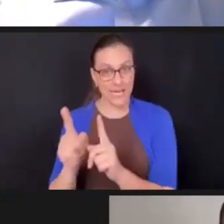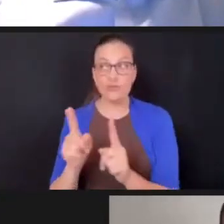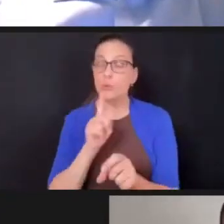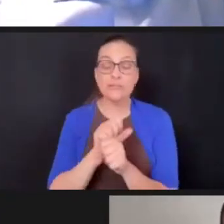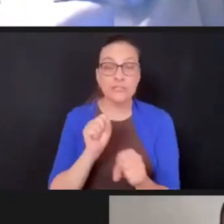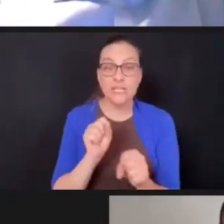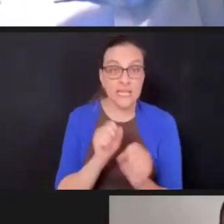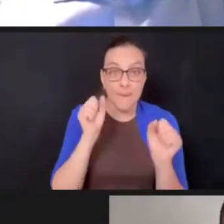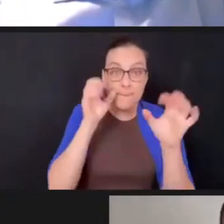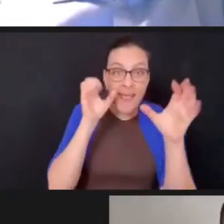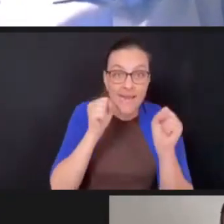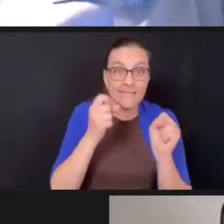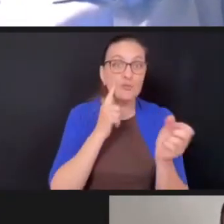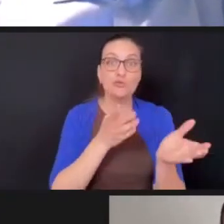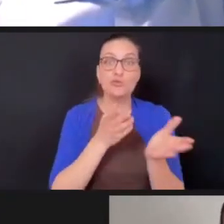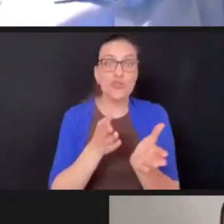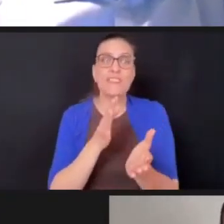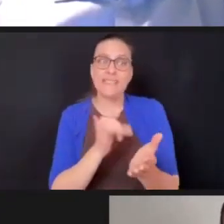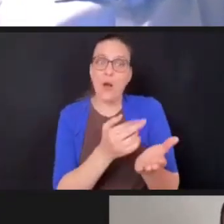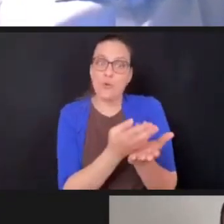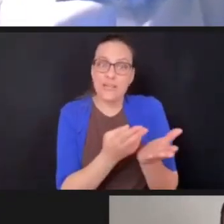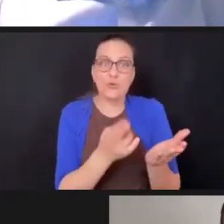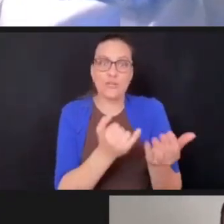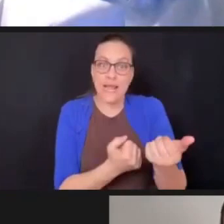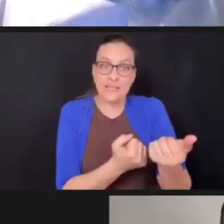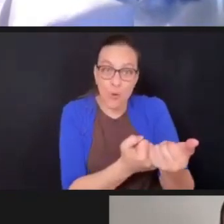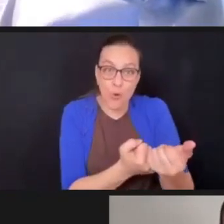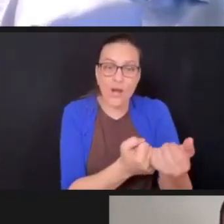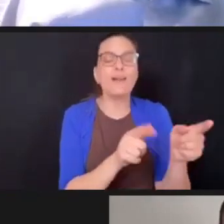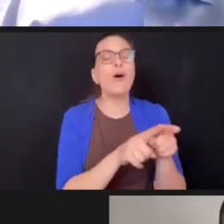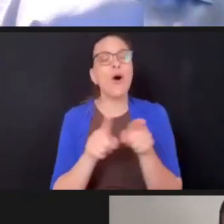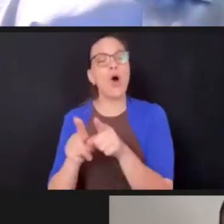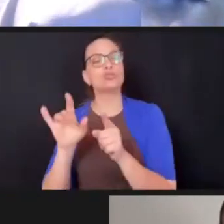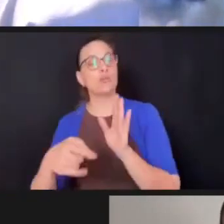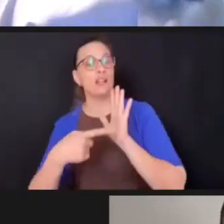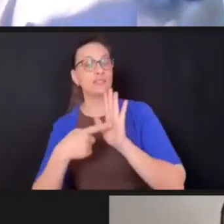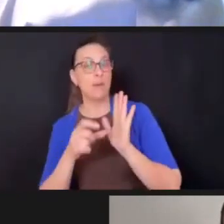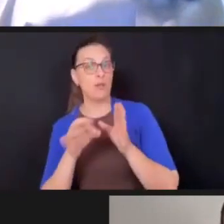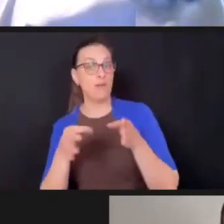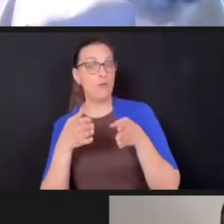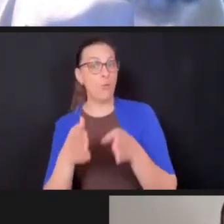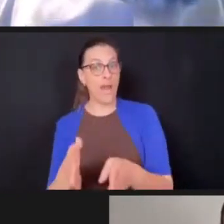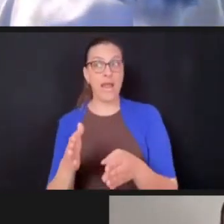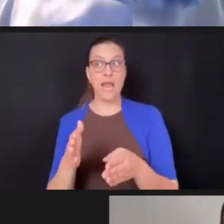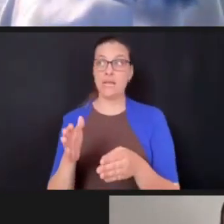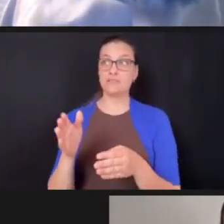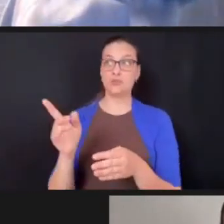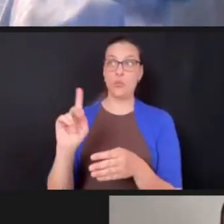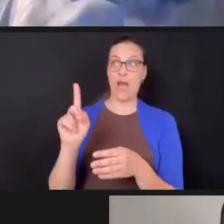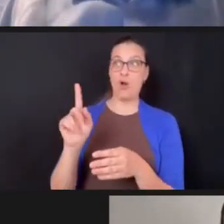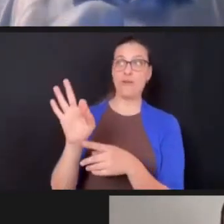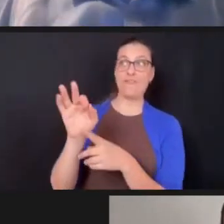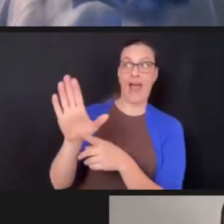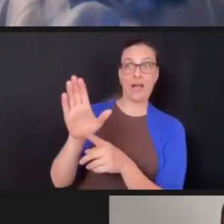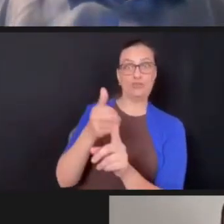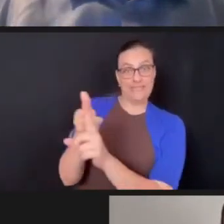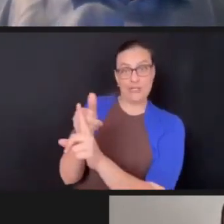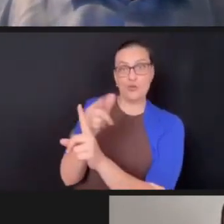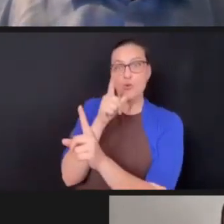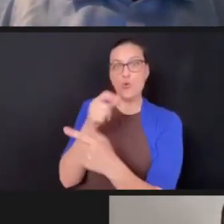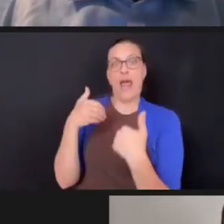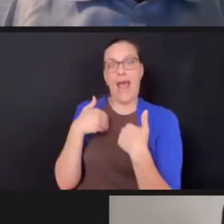support, and also is an example of ways in which faculty who hold underrepresented identities